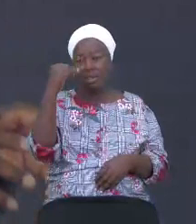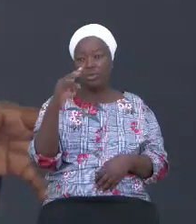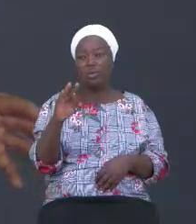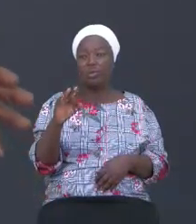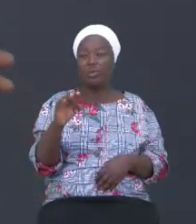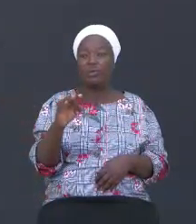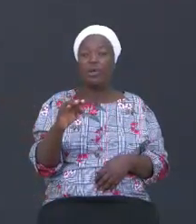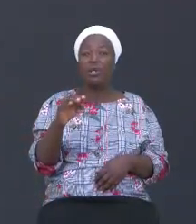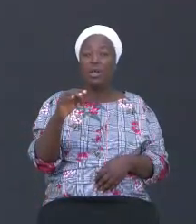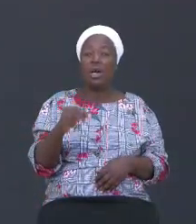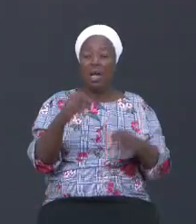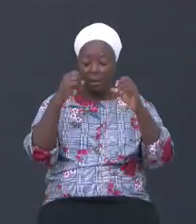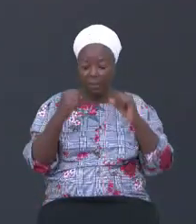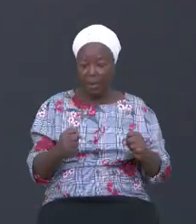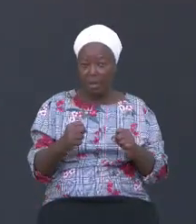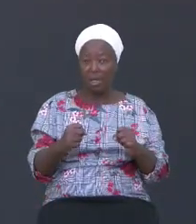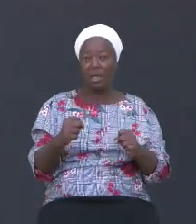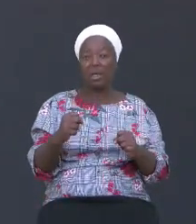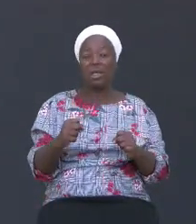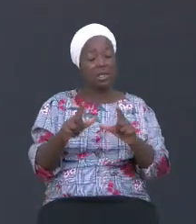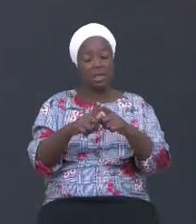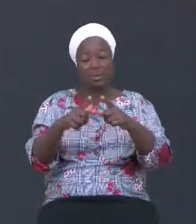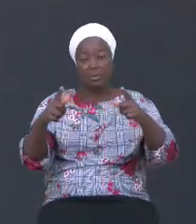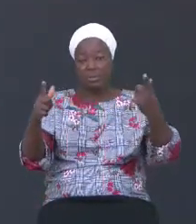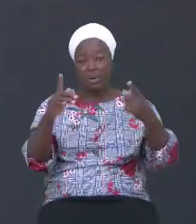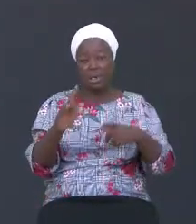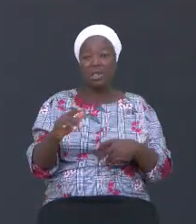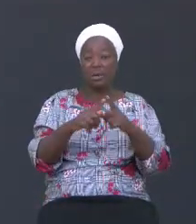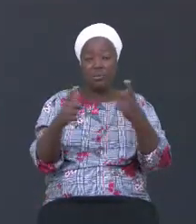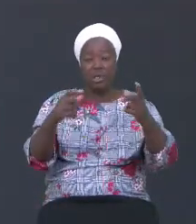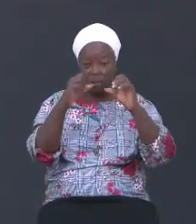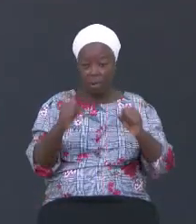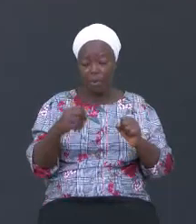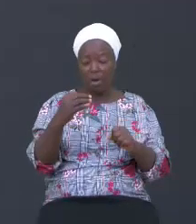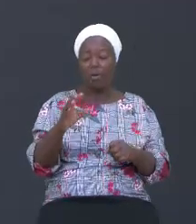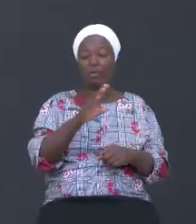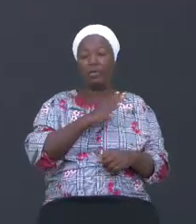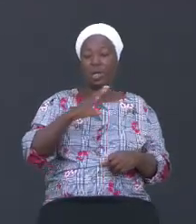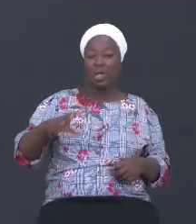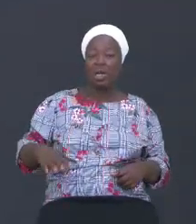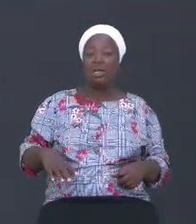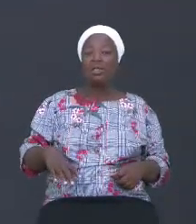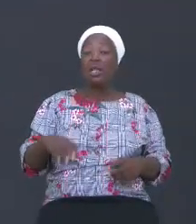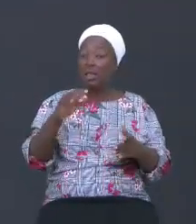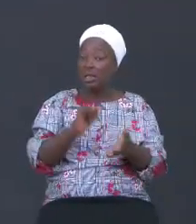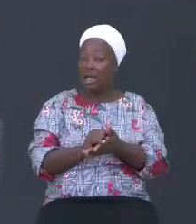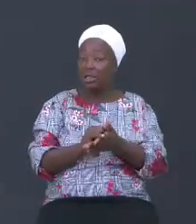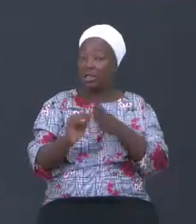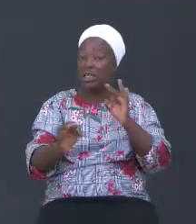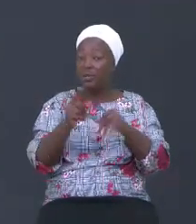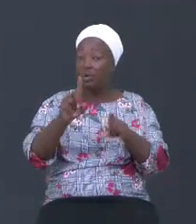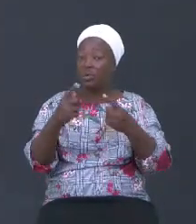knowledge of the ability, immeasurable ability of Christ, that if you're going